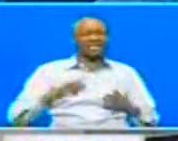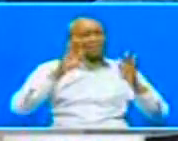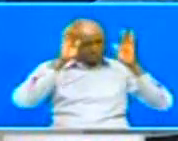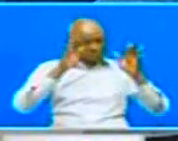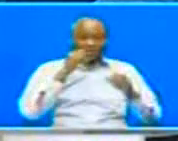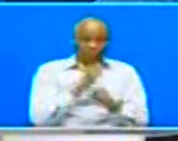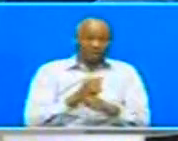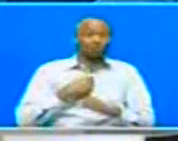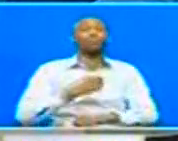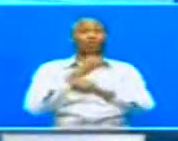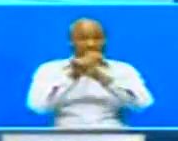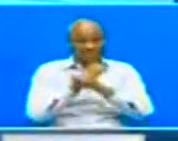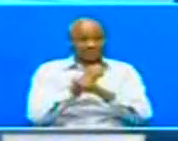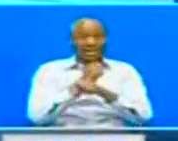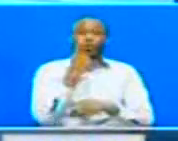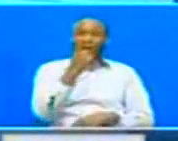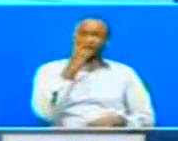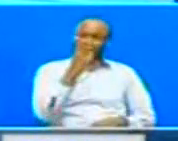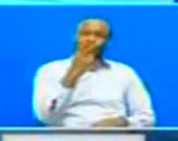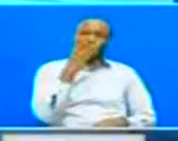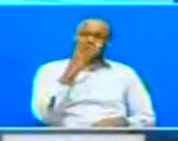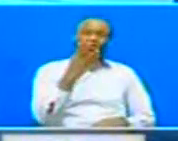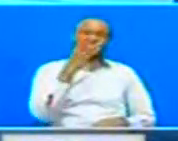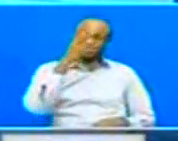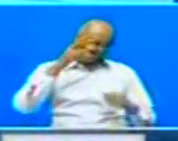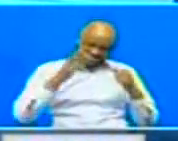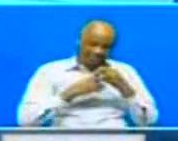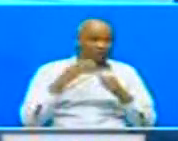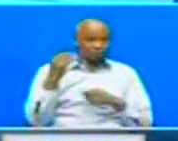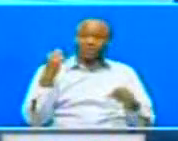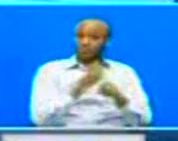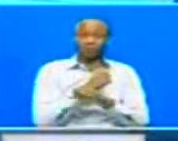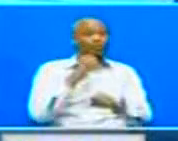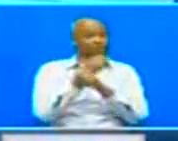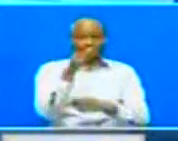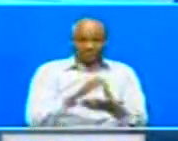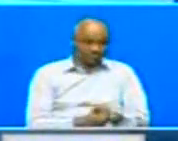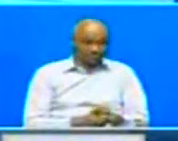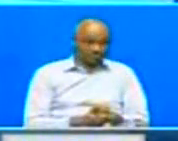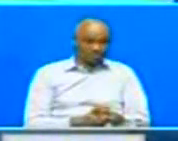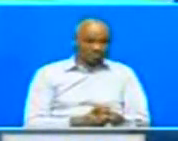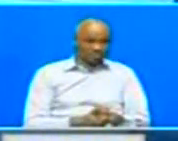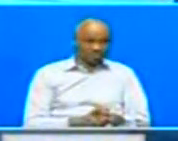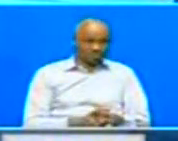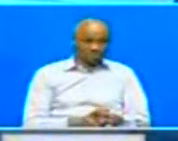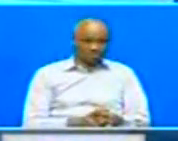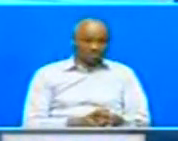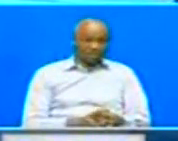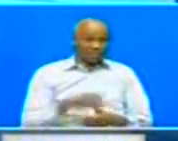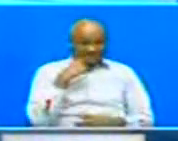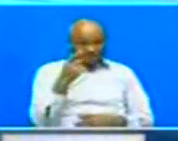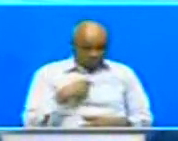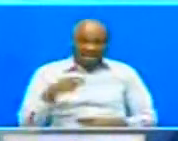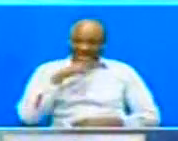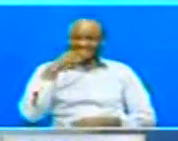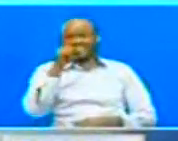responsibility to secure 147 of our children. So we should continue failing? No. The solution is not